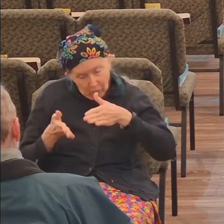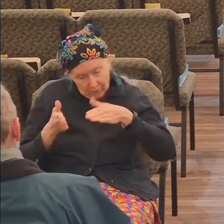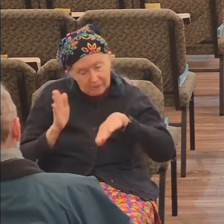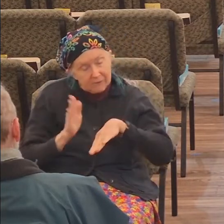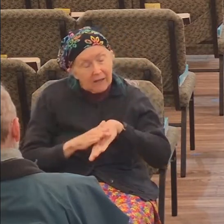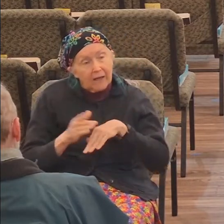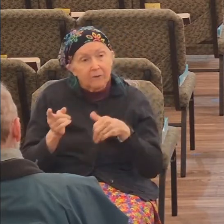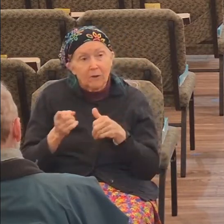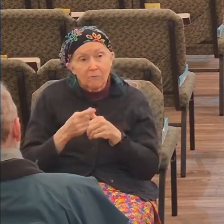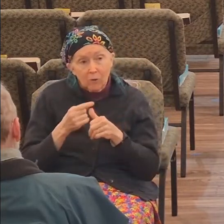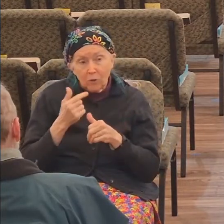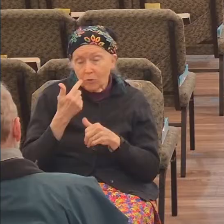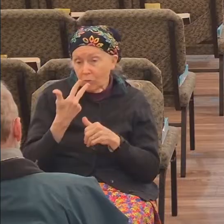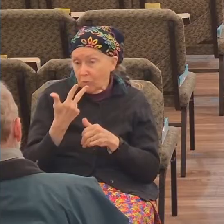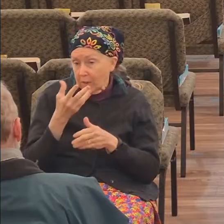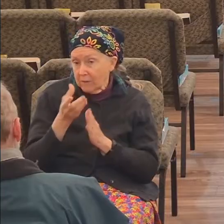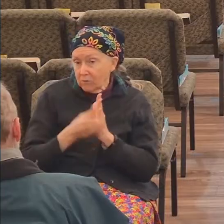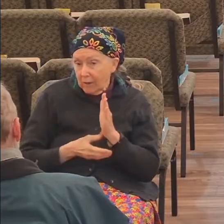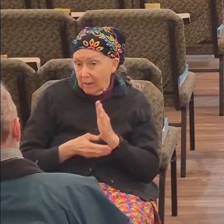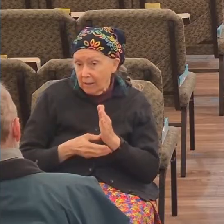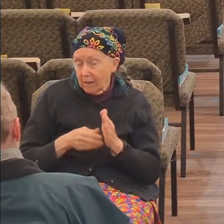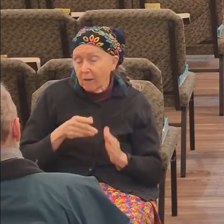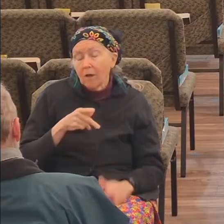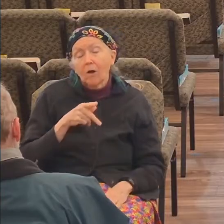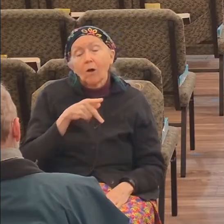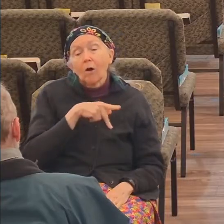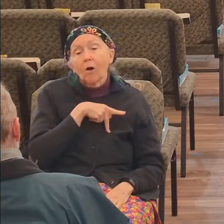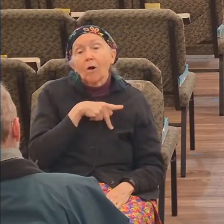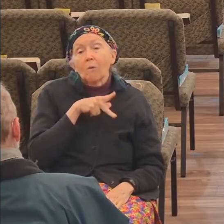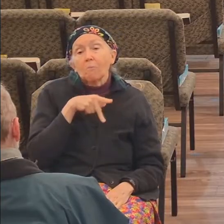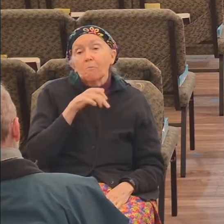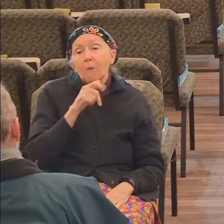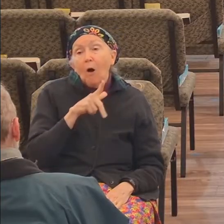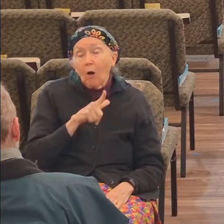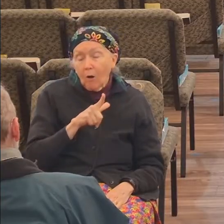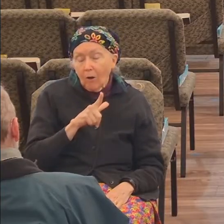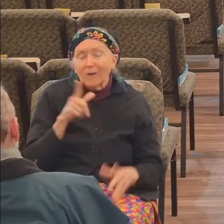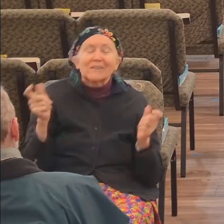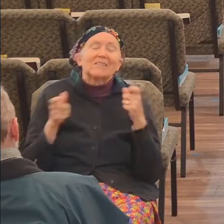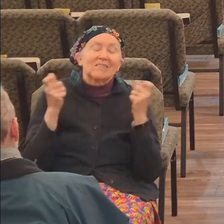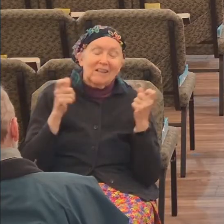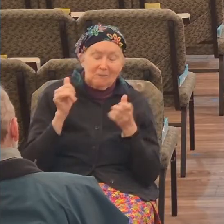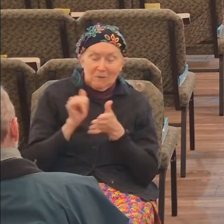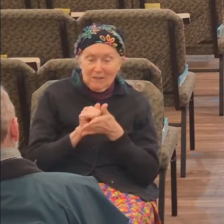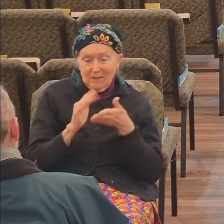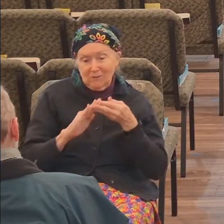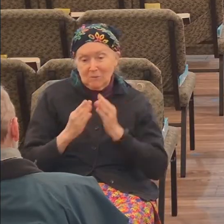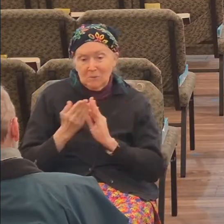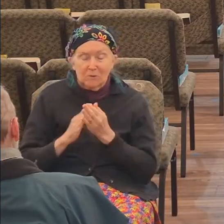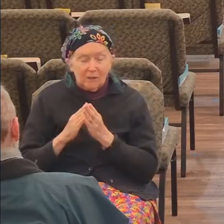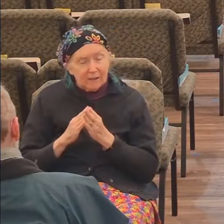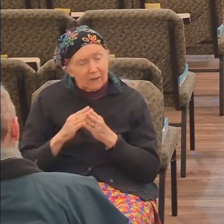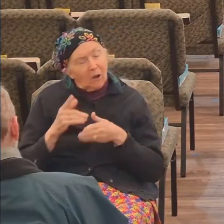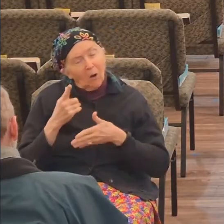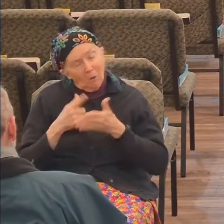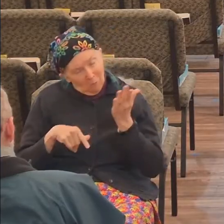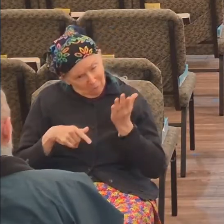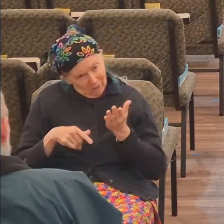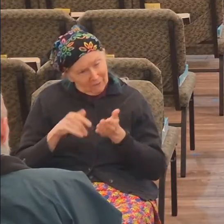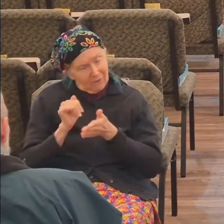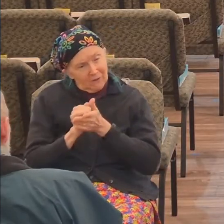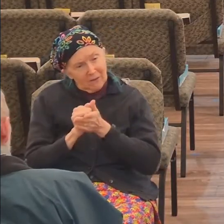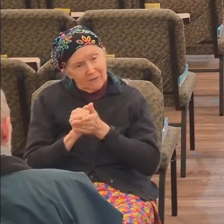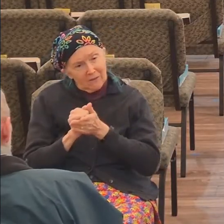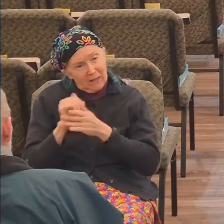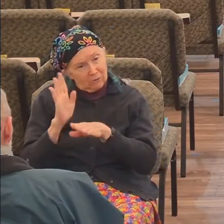3 chapters, Paul is celebrating this community and for what they have accomplished, considering the fact that